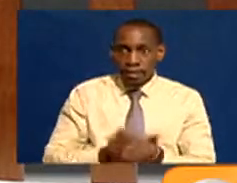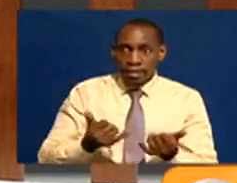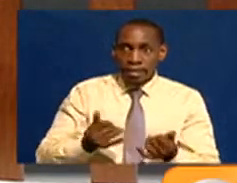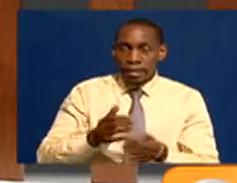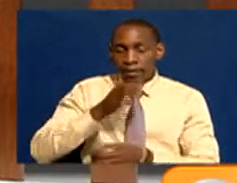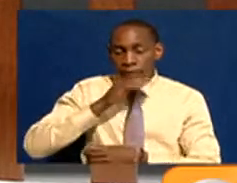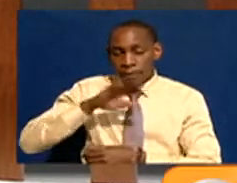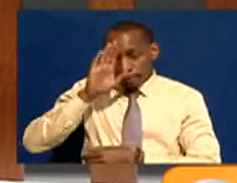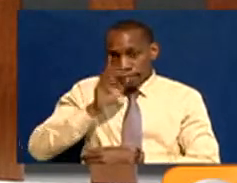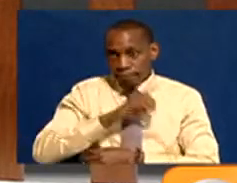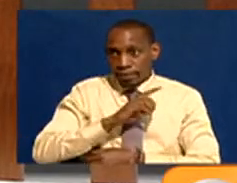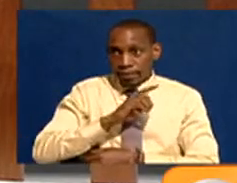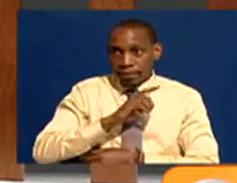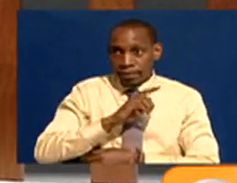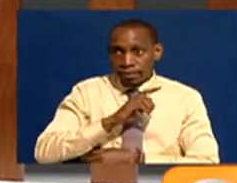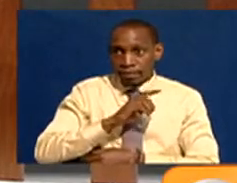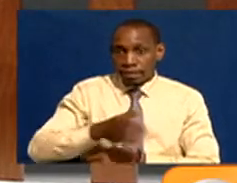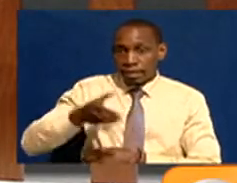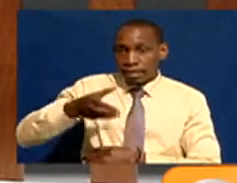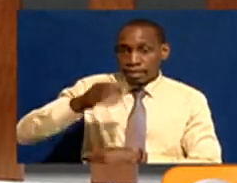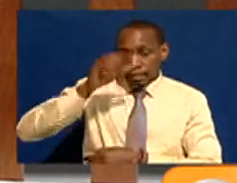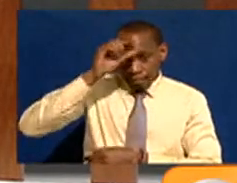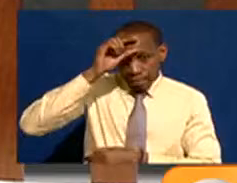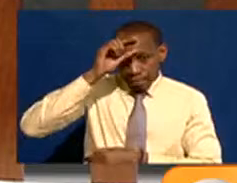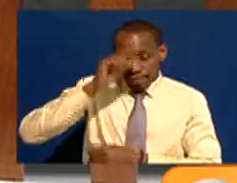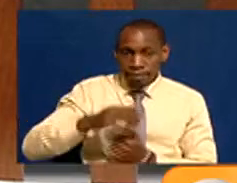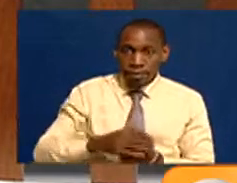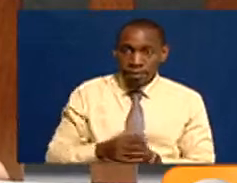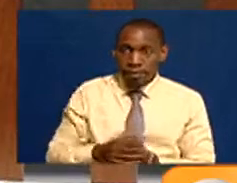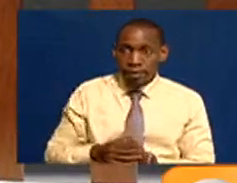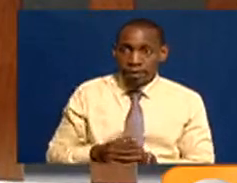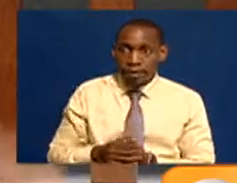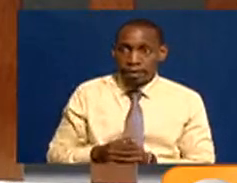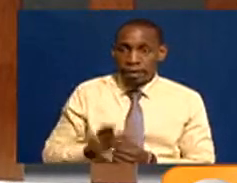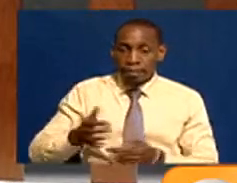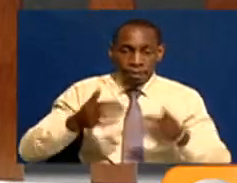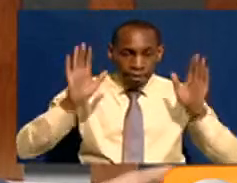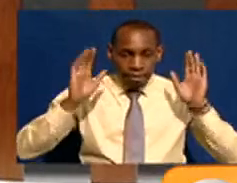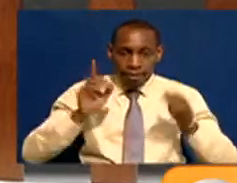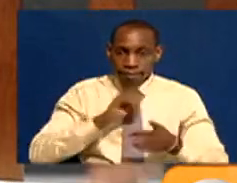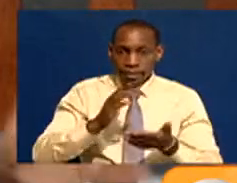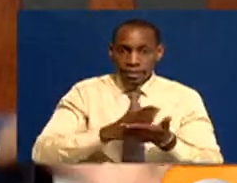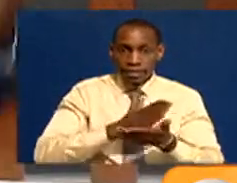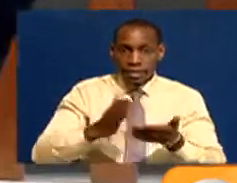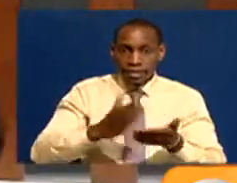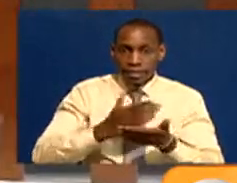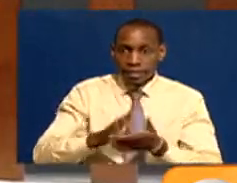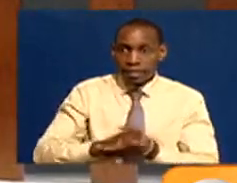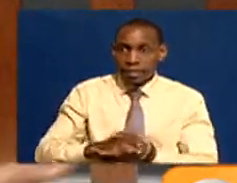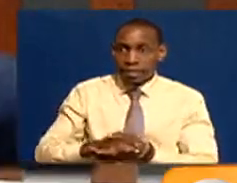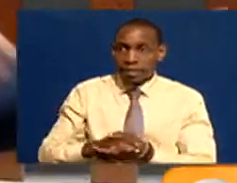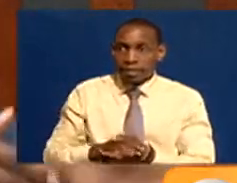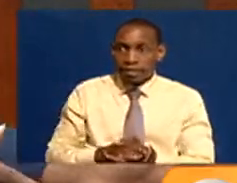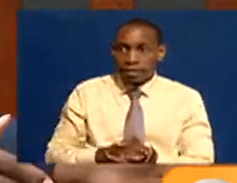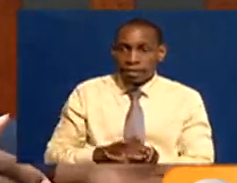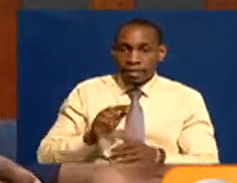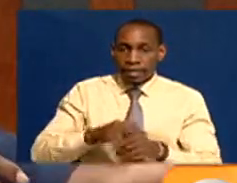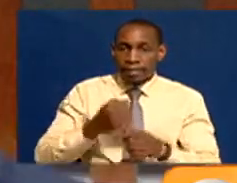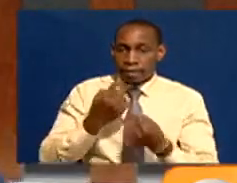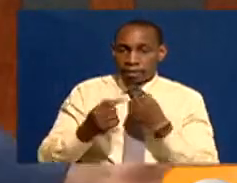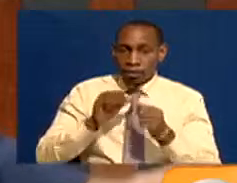by the handshake government, and they actually gave up their shares. And Telecom, when I'm talking about